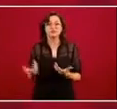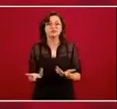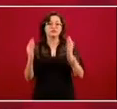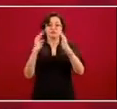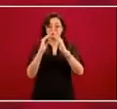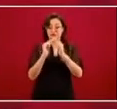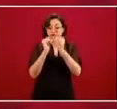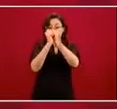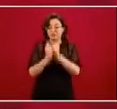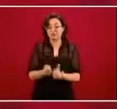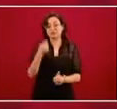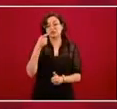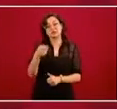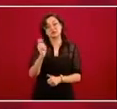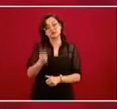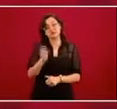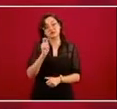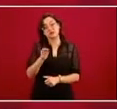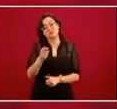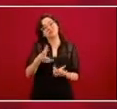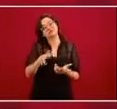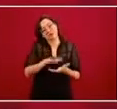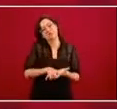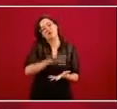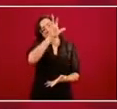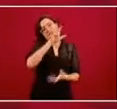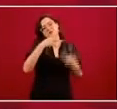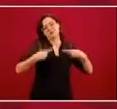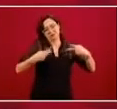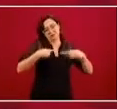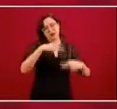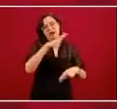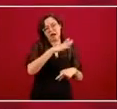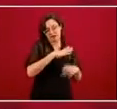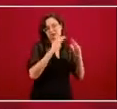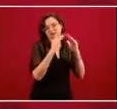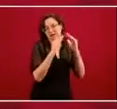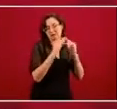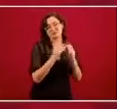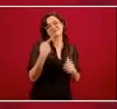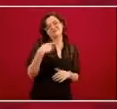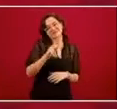home. Of course, the concept of stay at home is a generic call for the